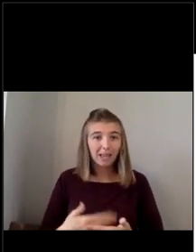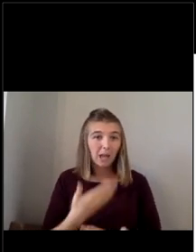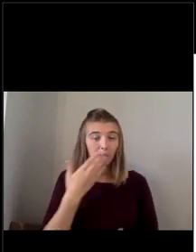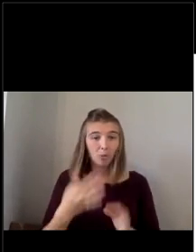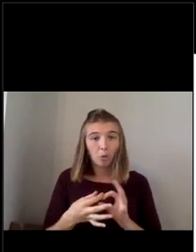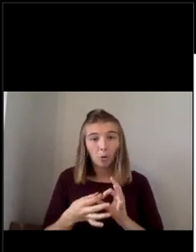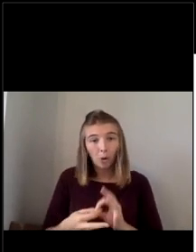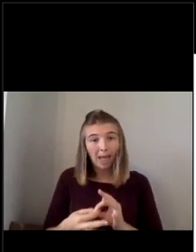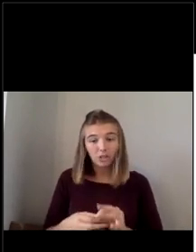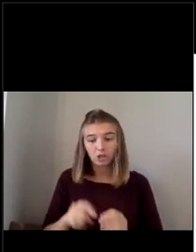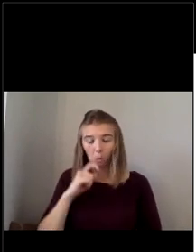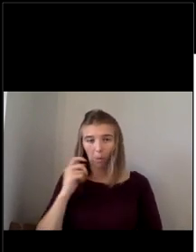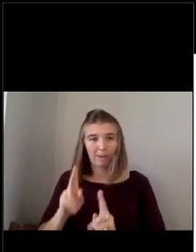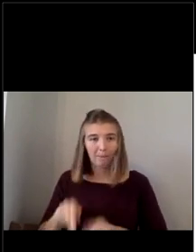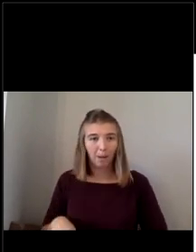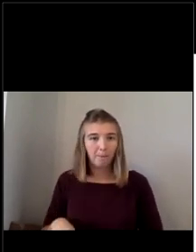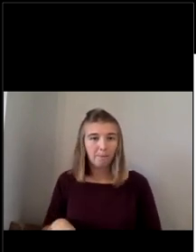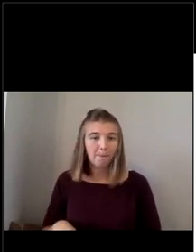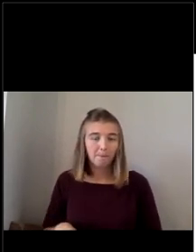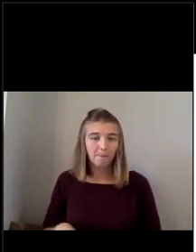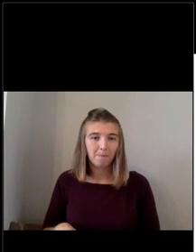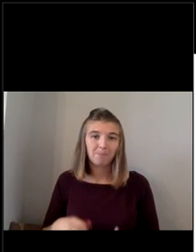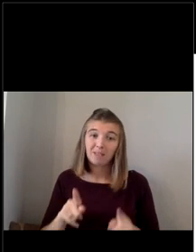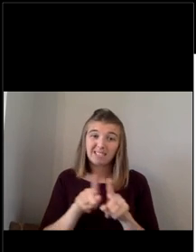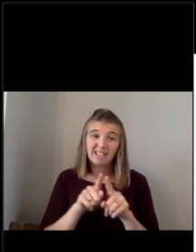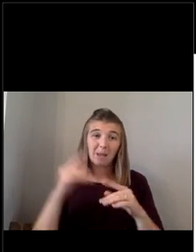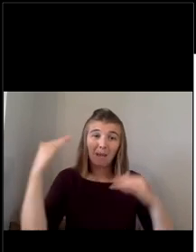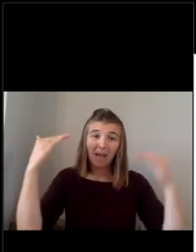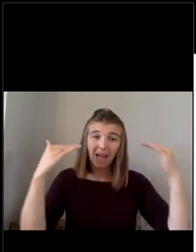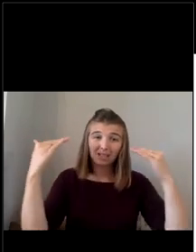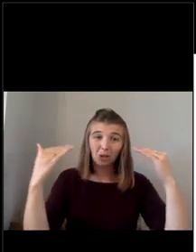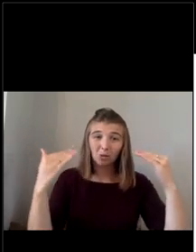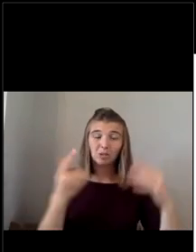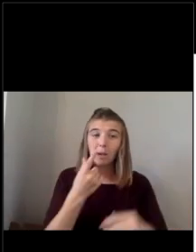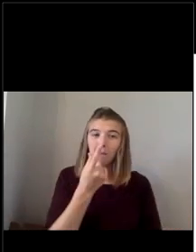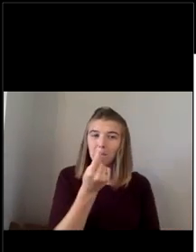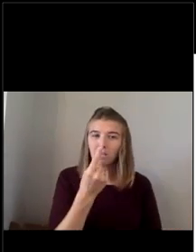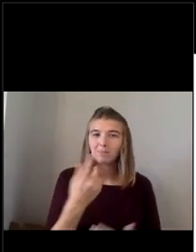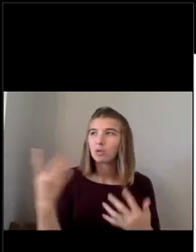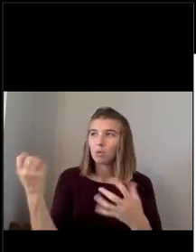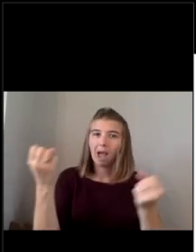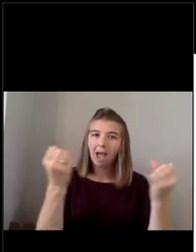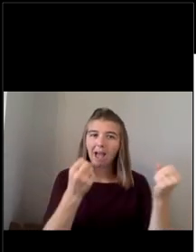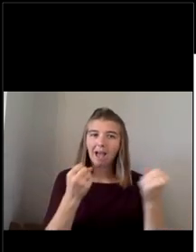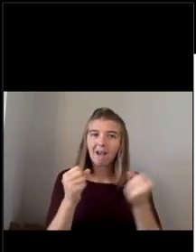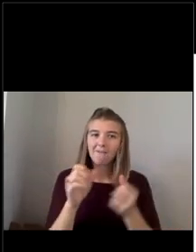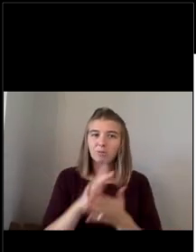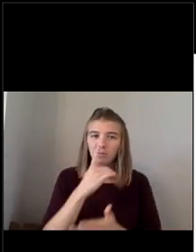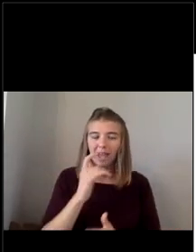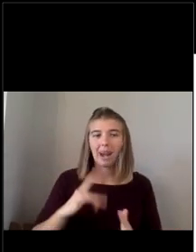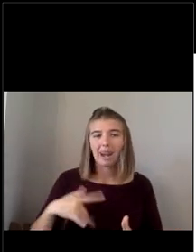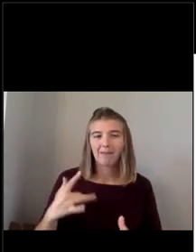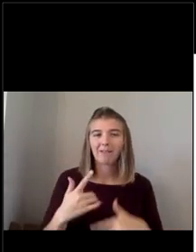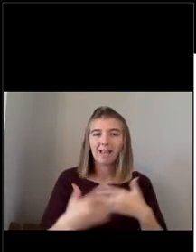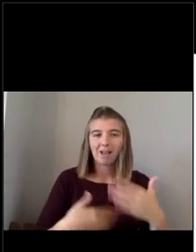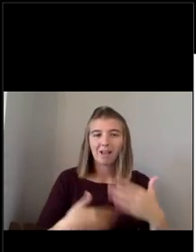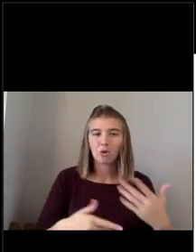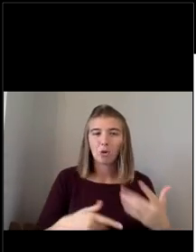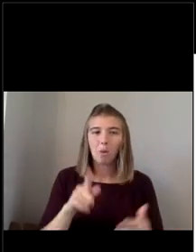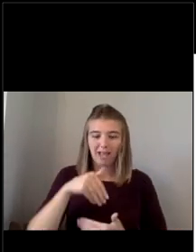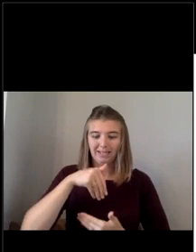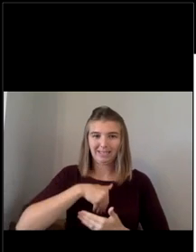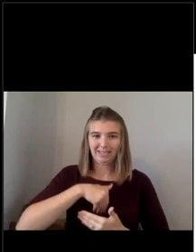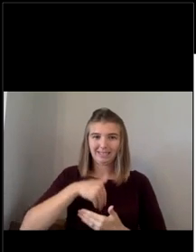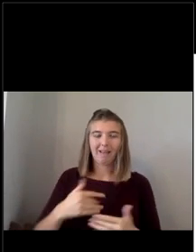as adults, where arguably you might have the resources to survive alone, we have an inbuilt need for connection,